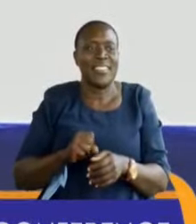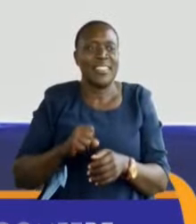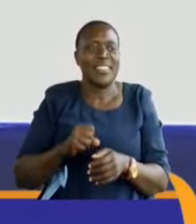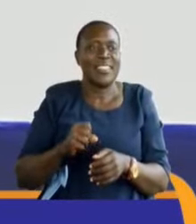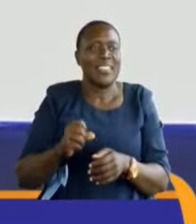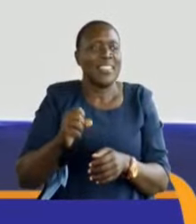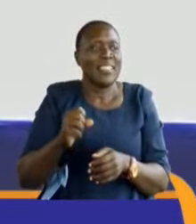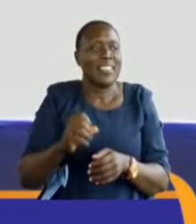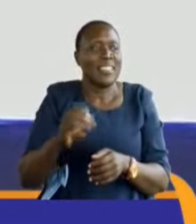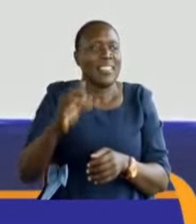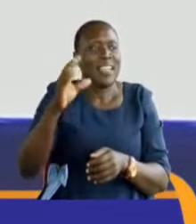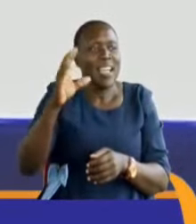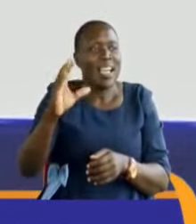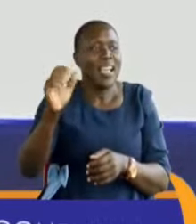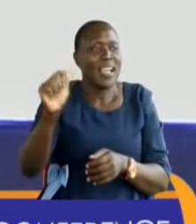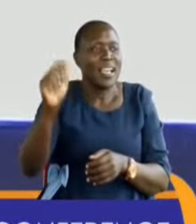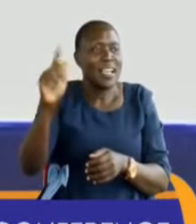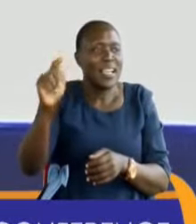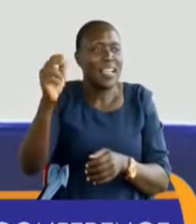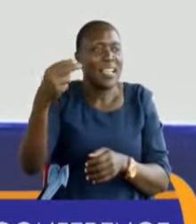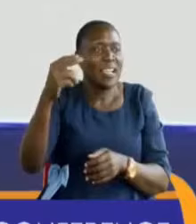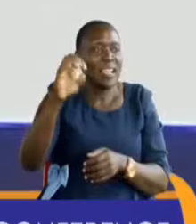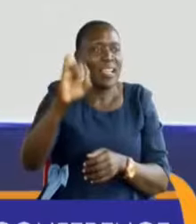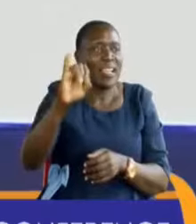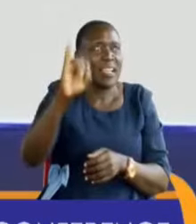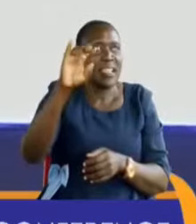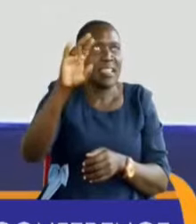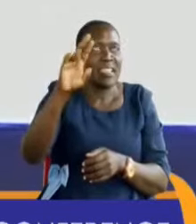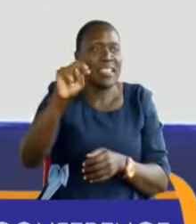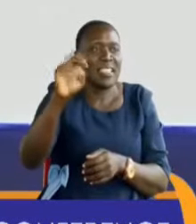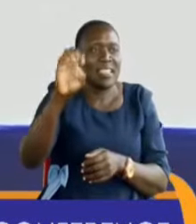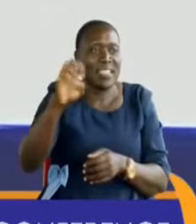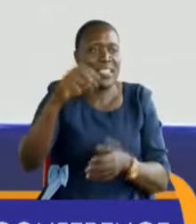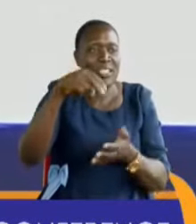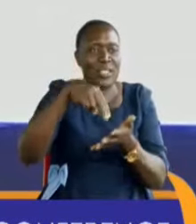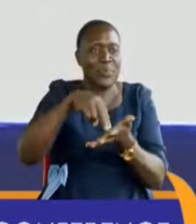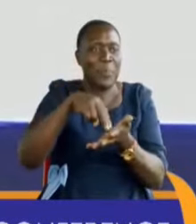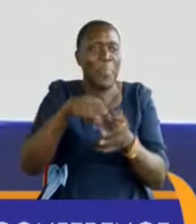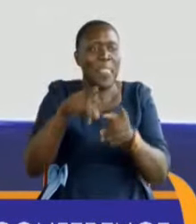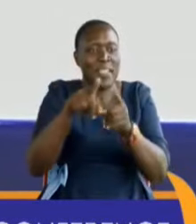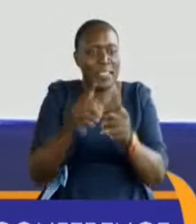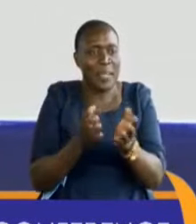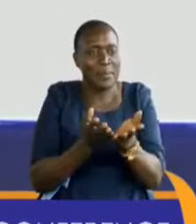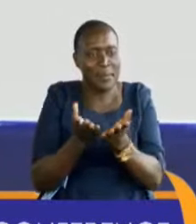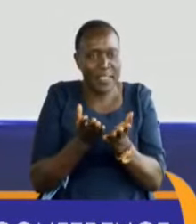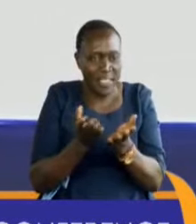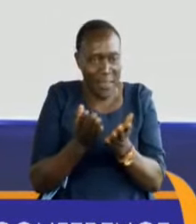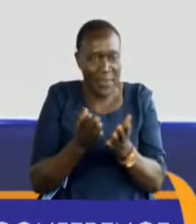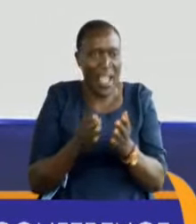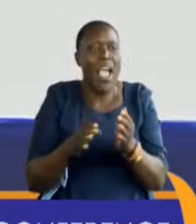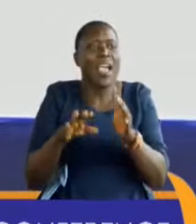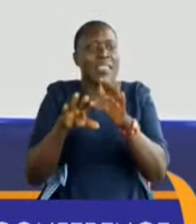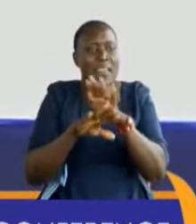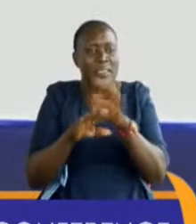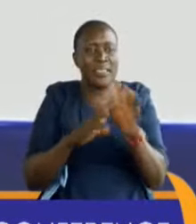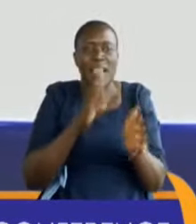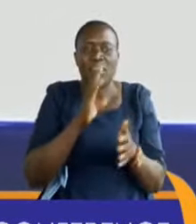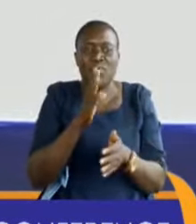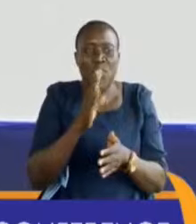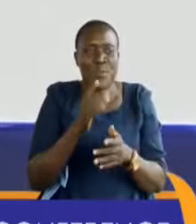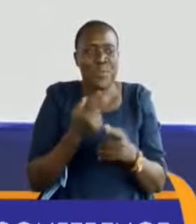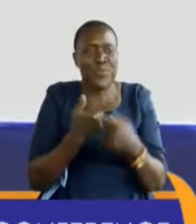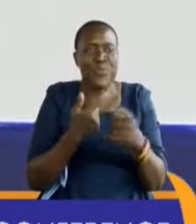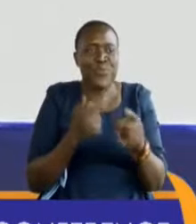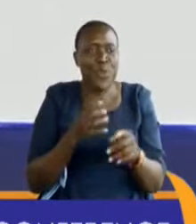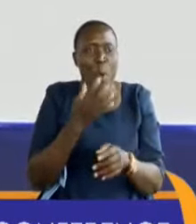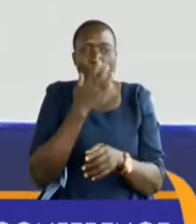bit. Catherine also serves as an assistant speaker from the Azimio side. Baba and the